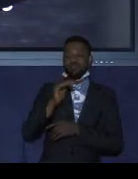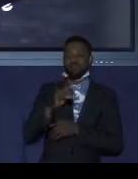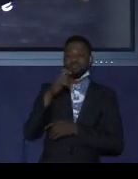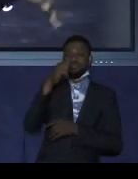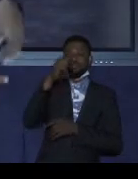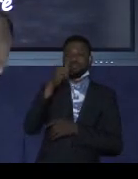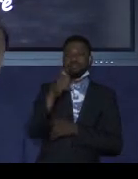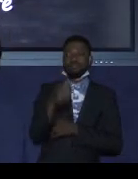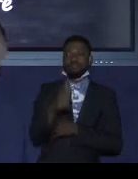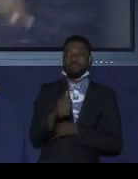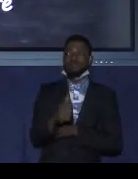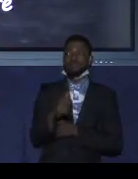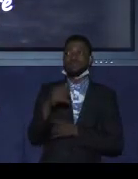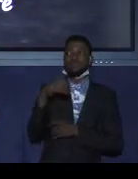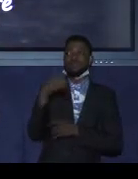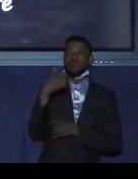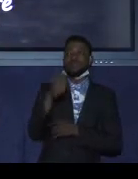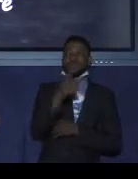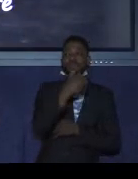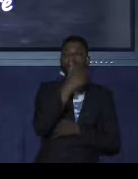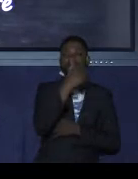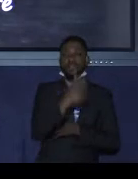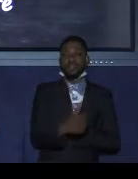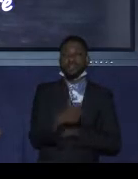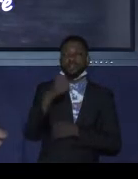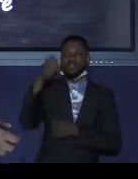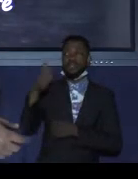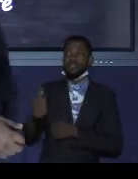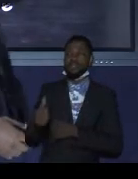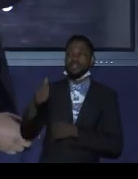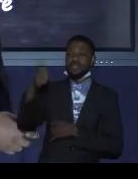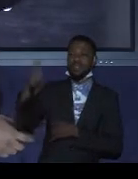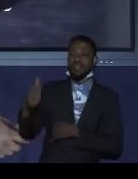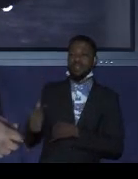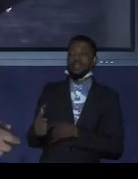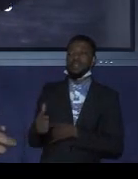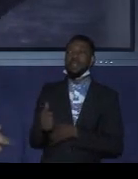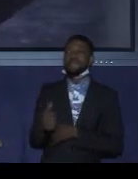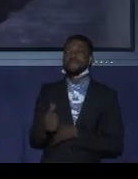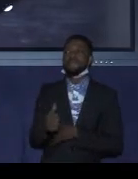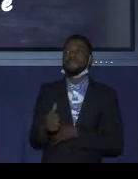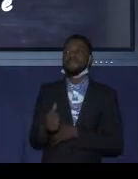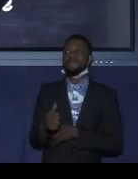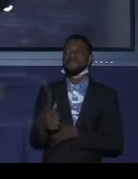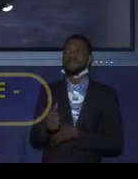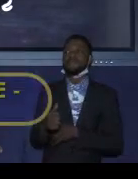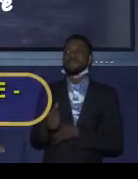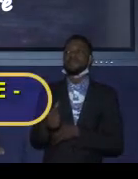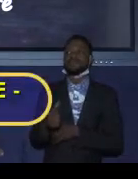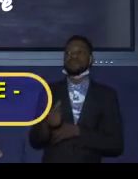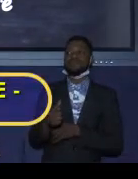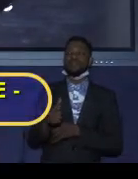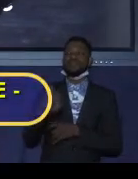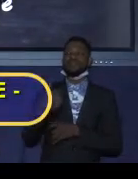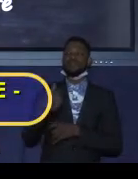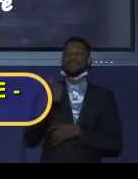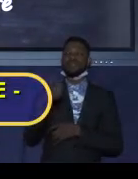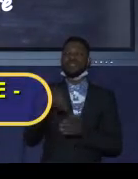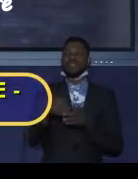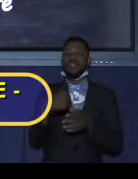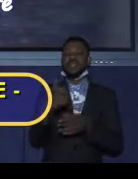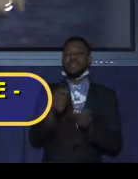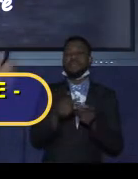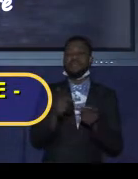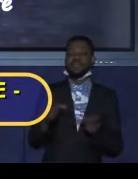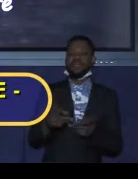layer. Remember, I work on volumes, and now there are 10 volumes. So if there are 10 here, 10 as 10 downwards, then